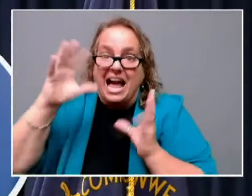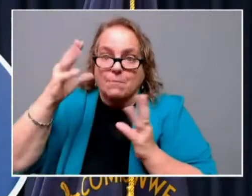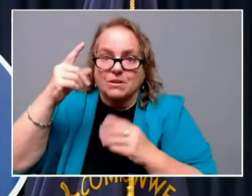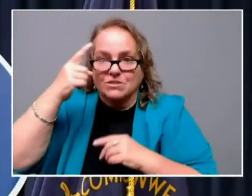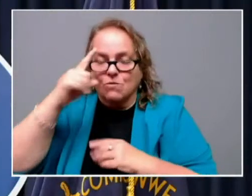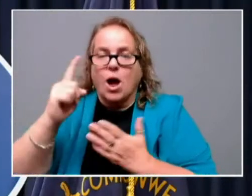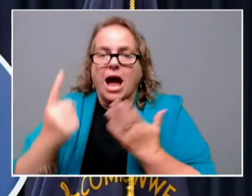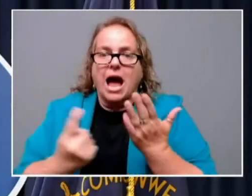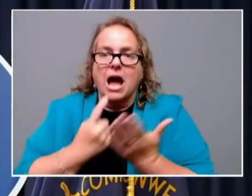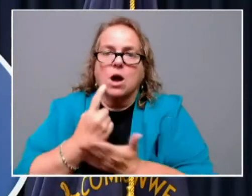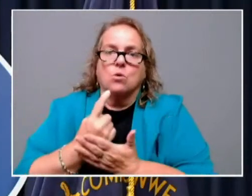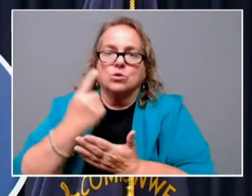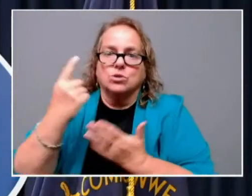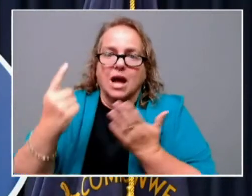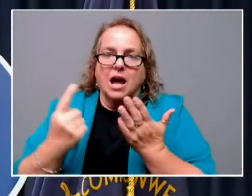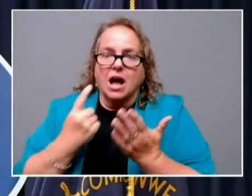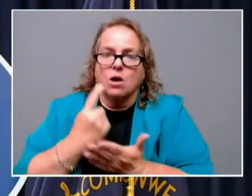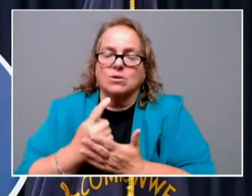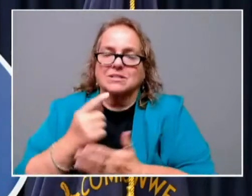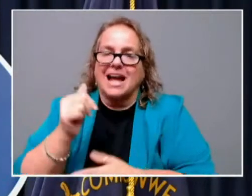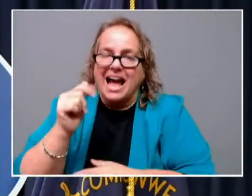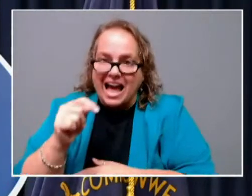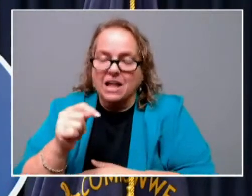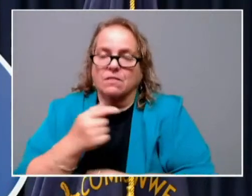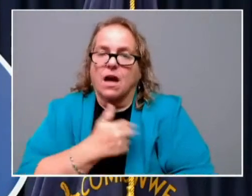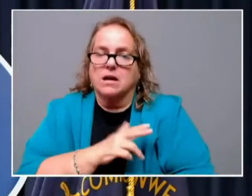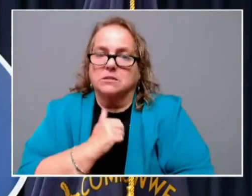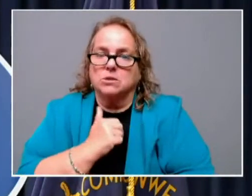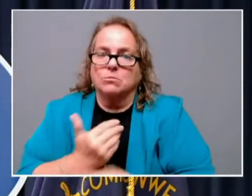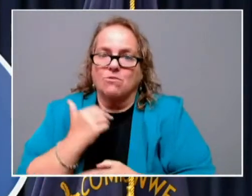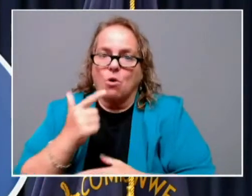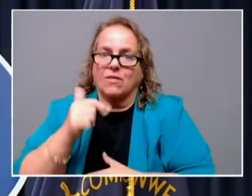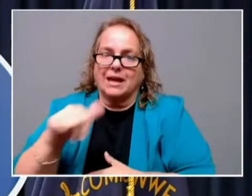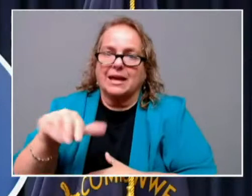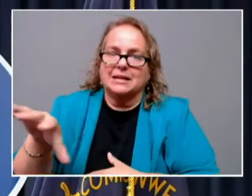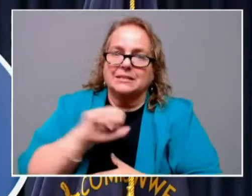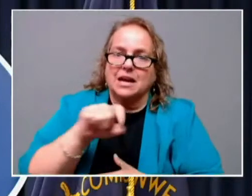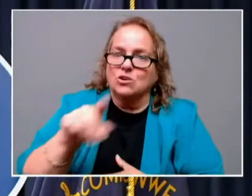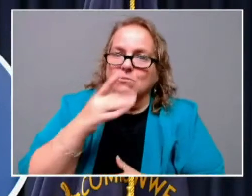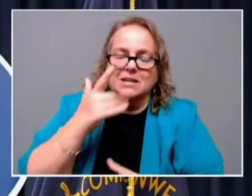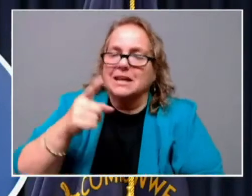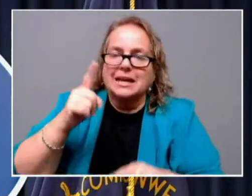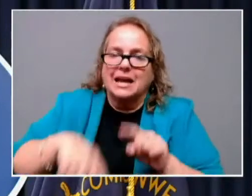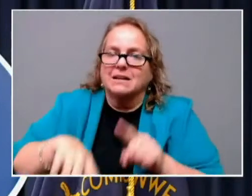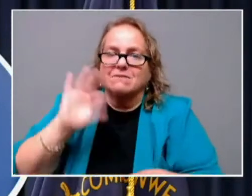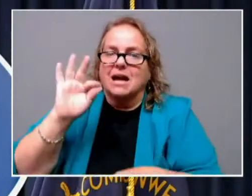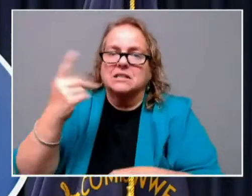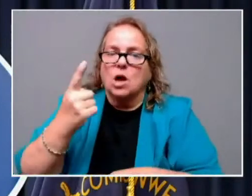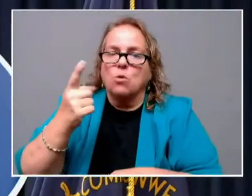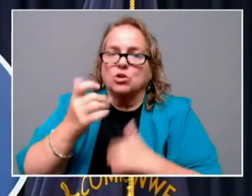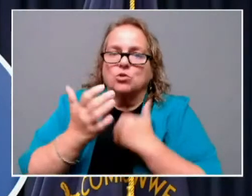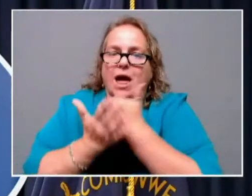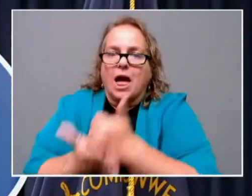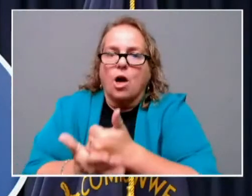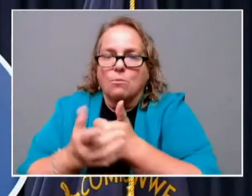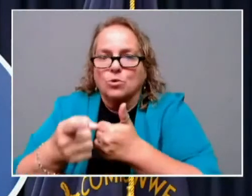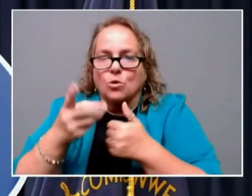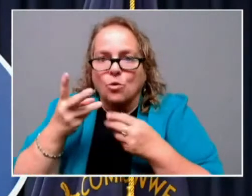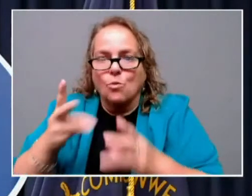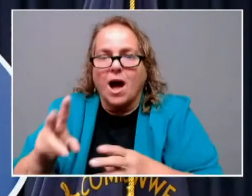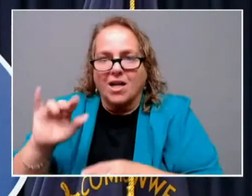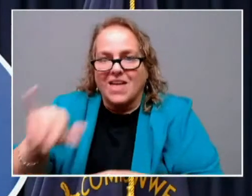hours at the hospital because they can't find somebody else to help you while that